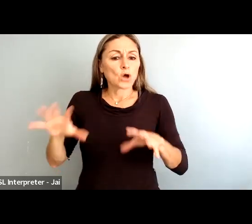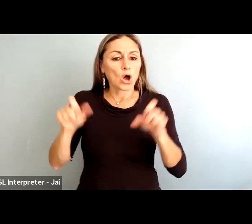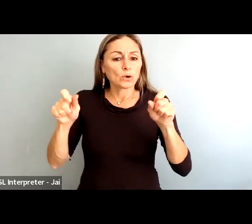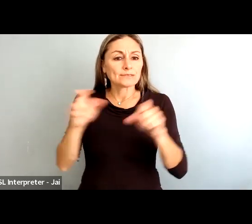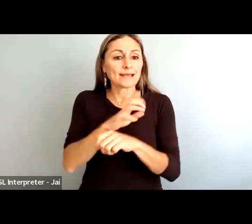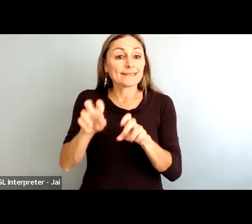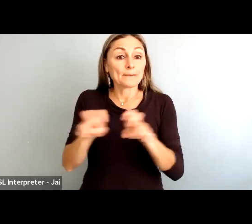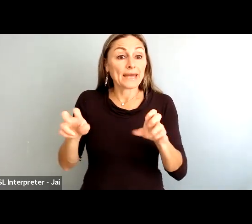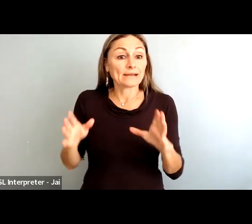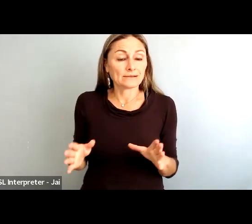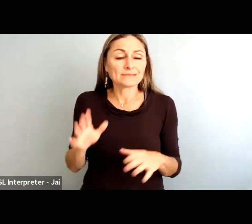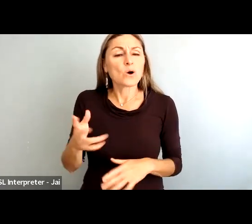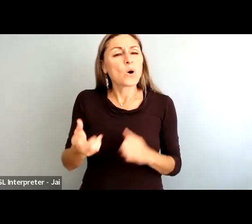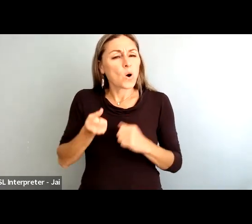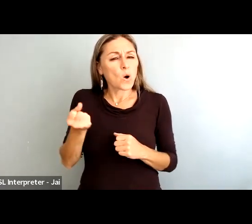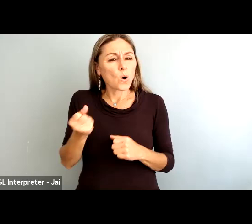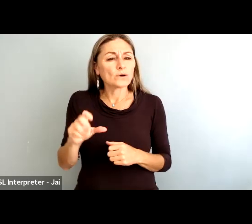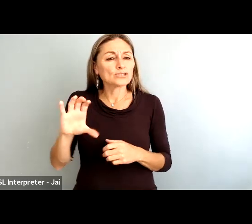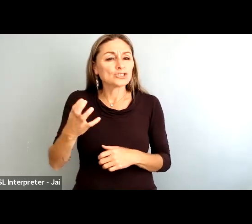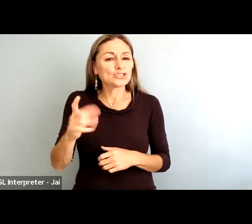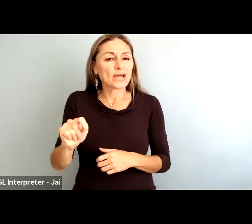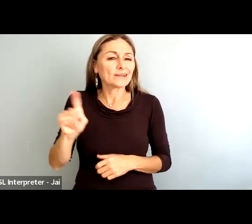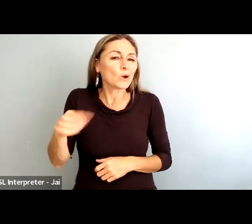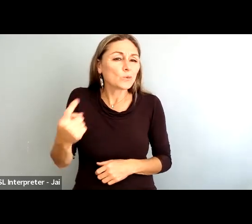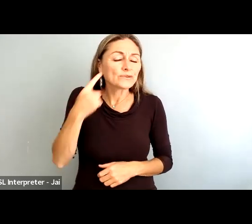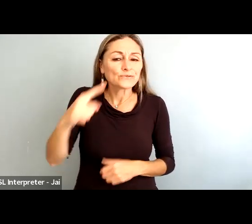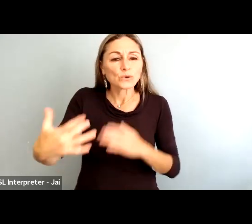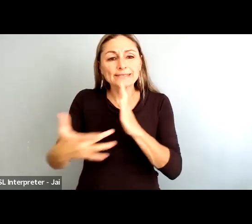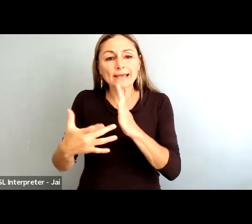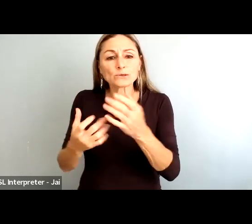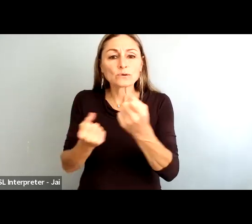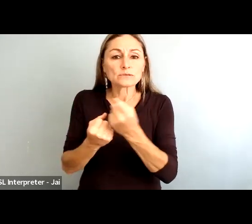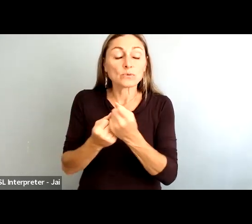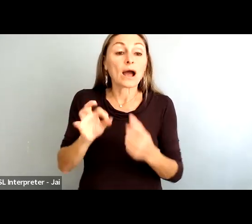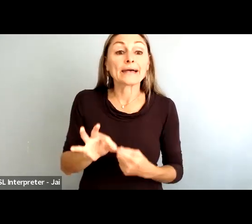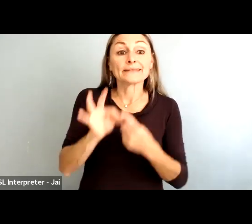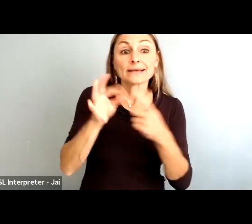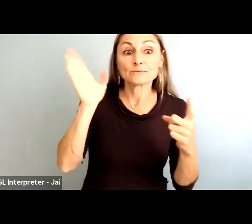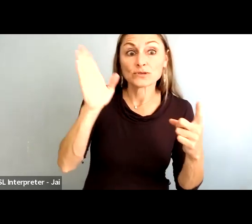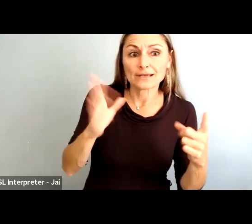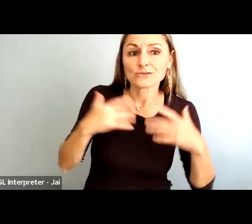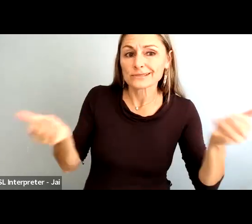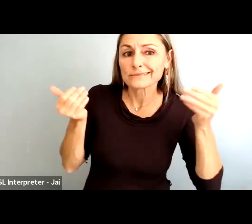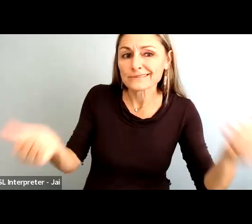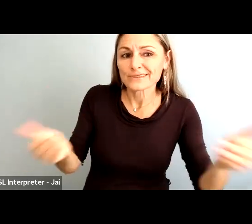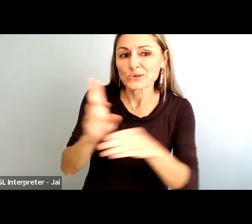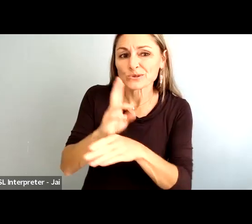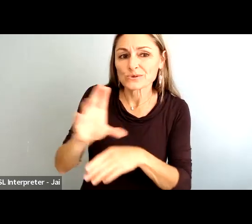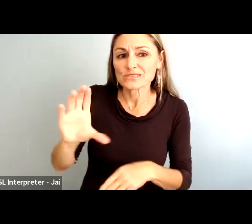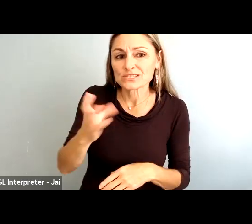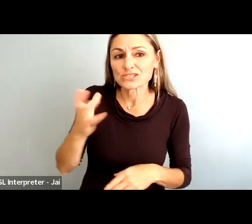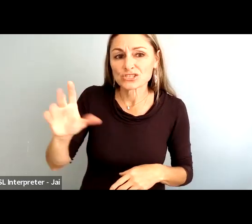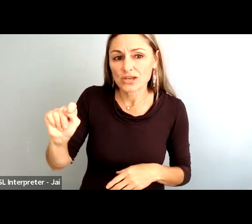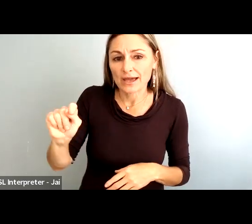chat for requests for technical support unless otherwise prompted by the presenters. There are a number of